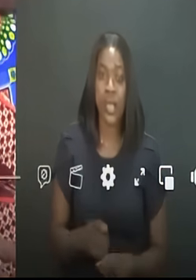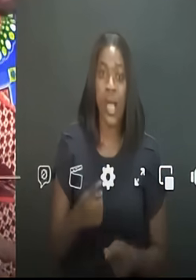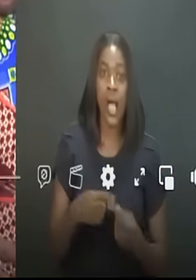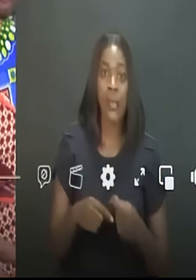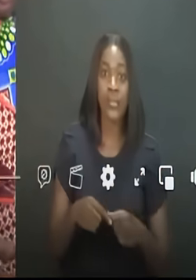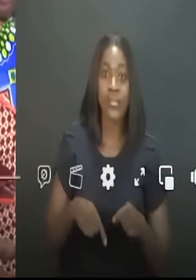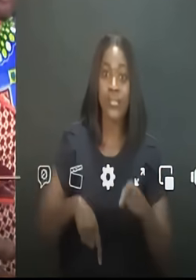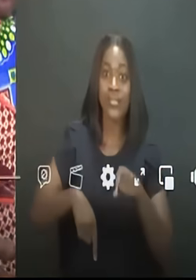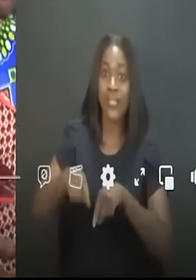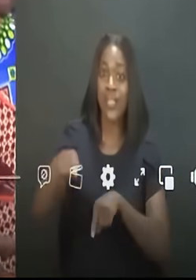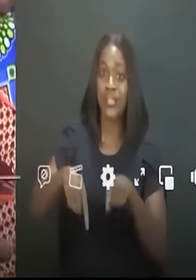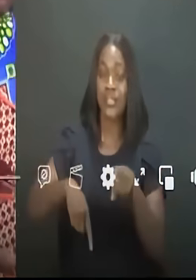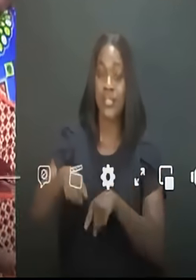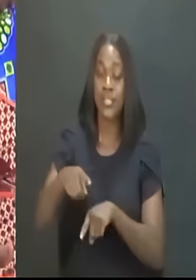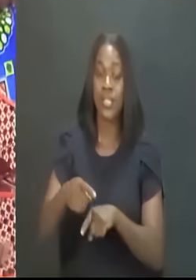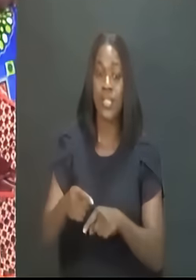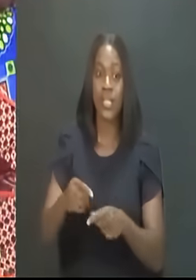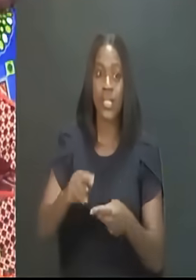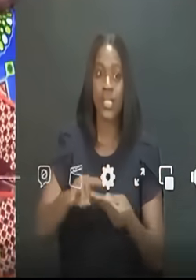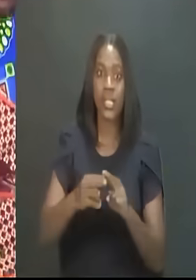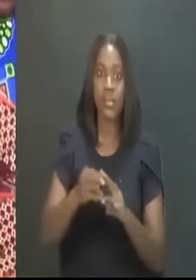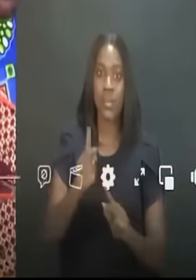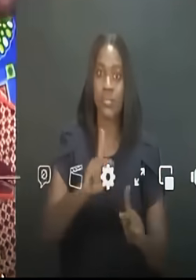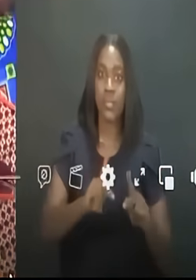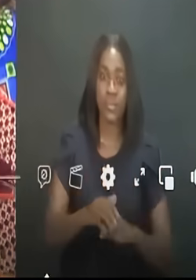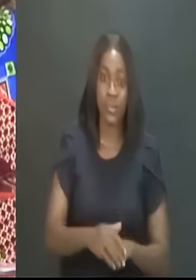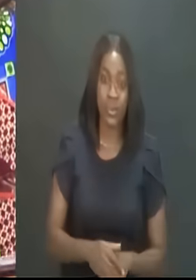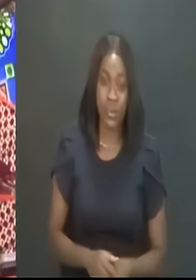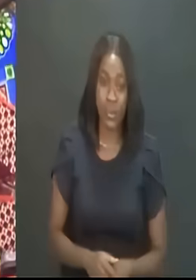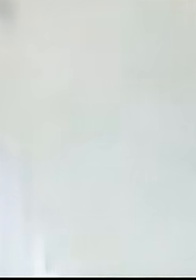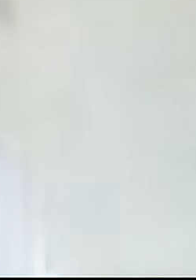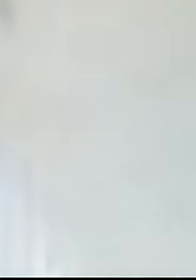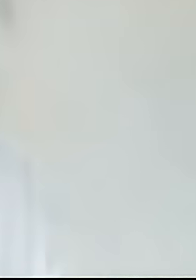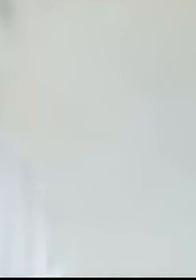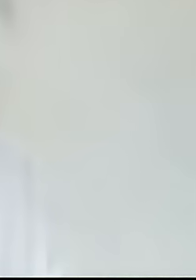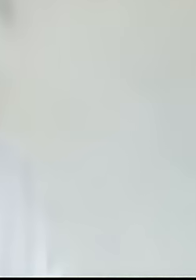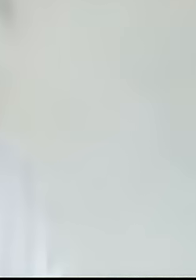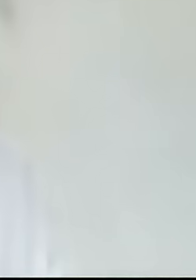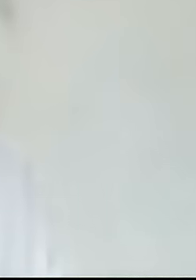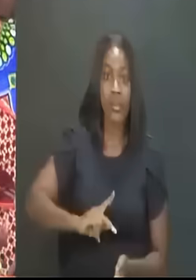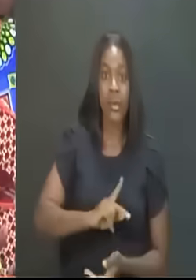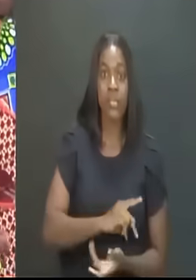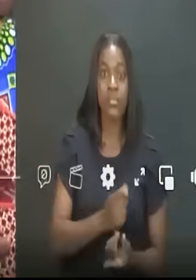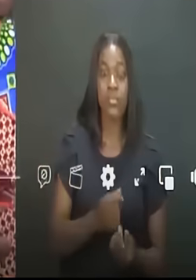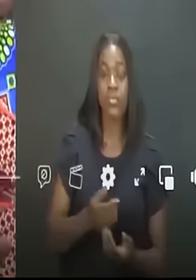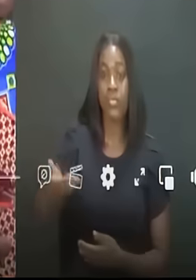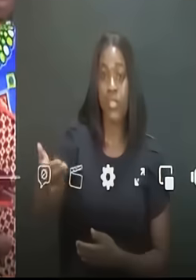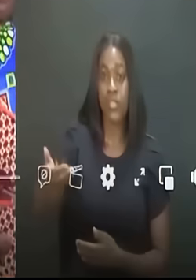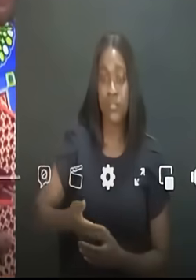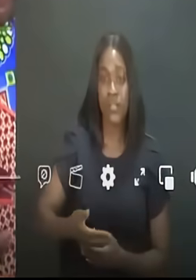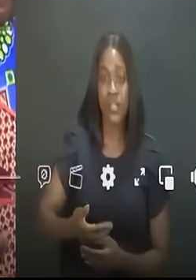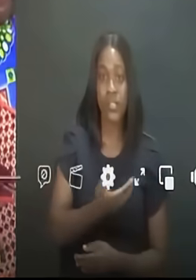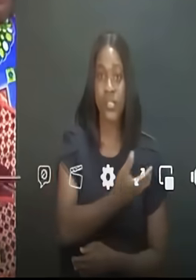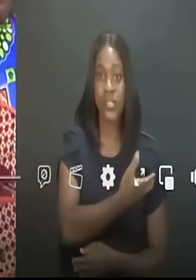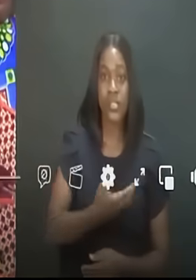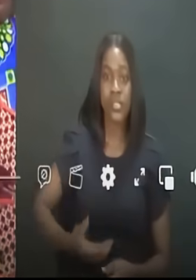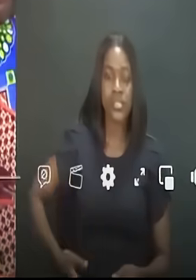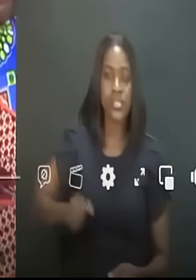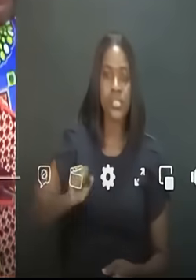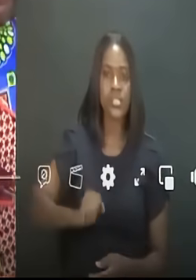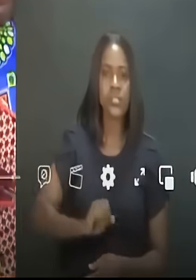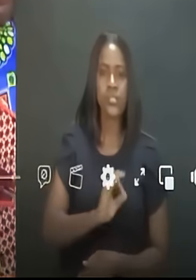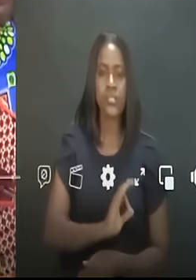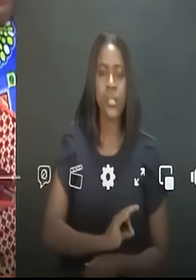The need for Parliament to invite the Chief of Staff to